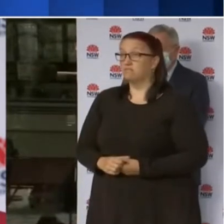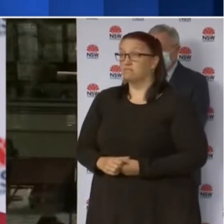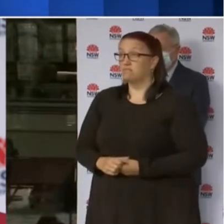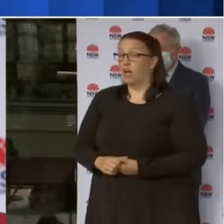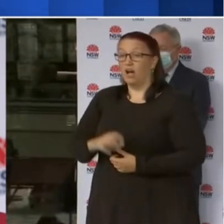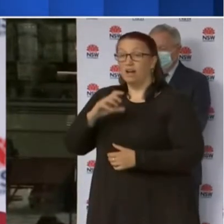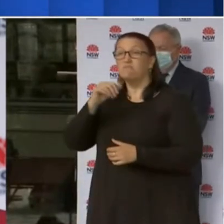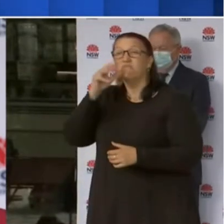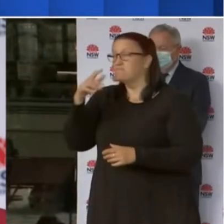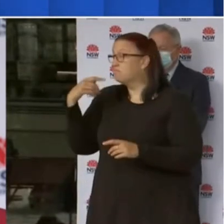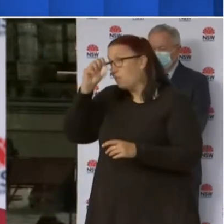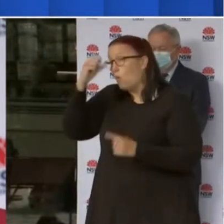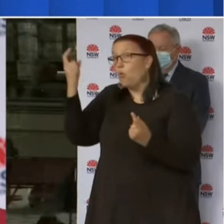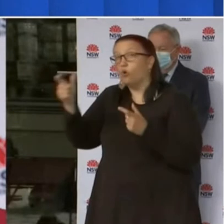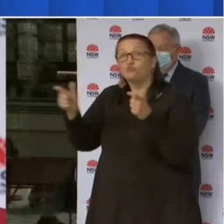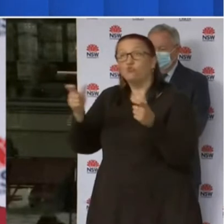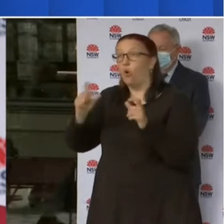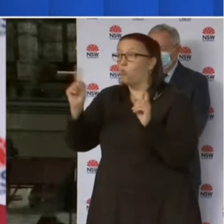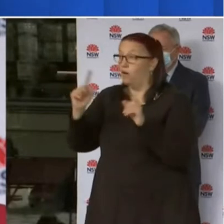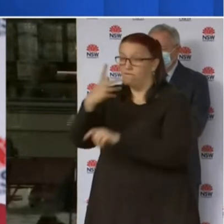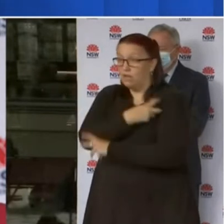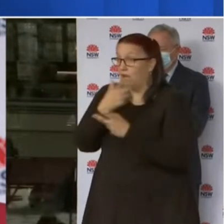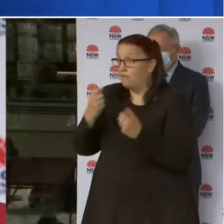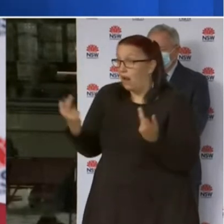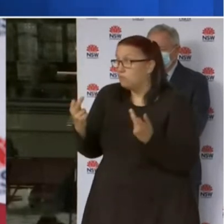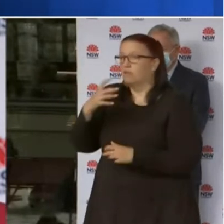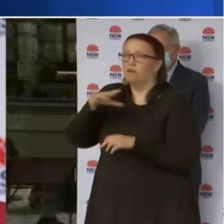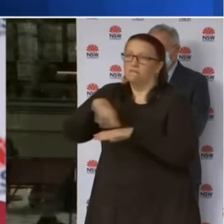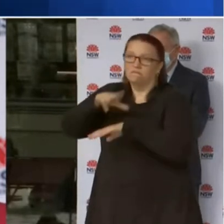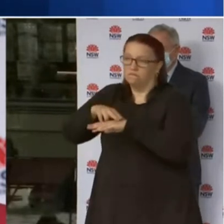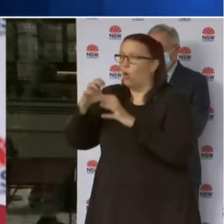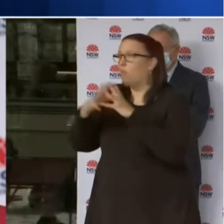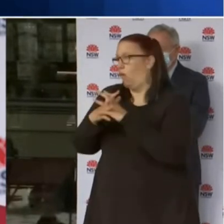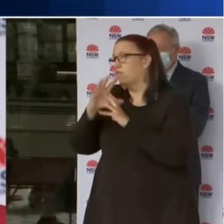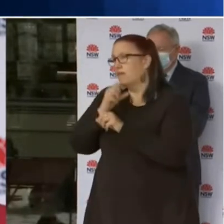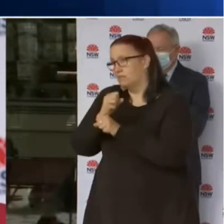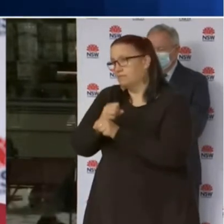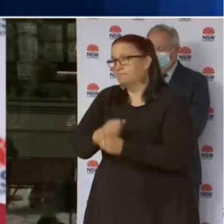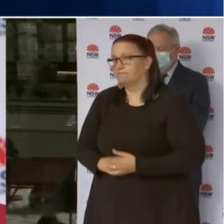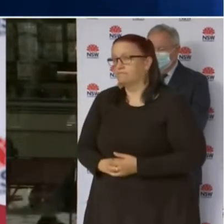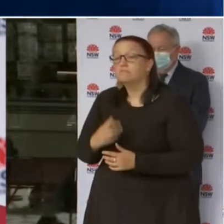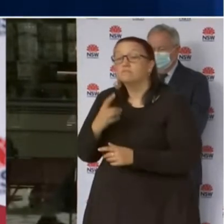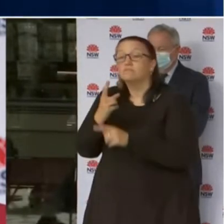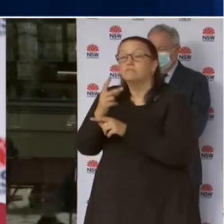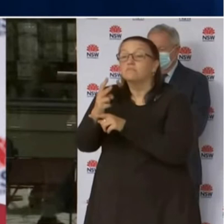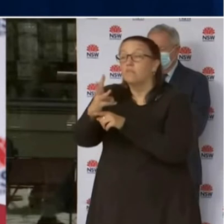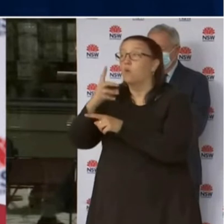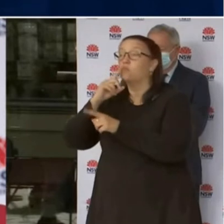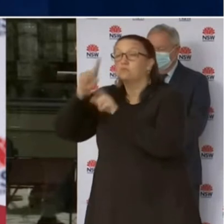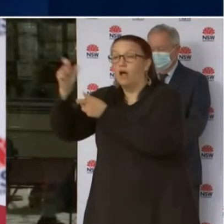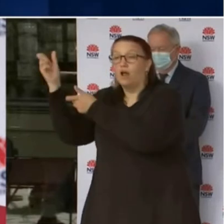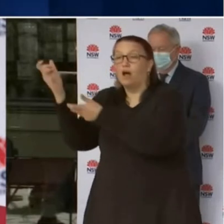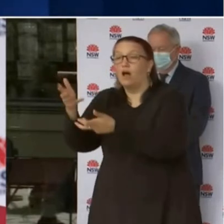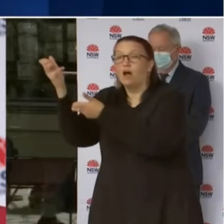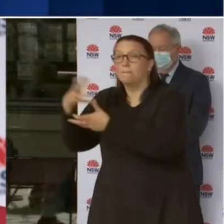upcoming periods and we know that the Commonwealth have also started to roll out Pfizer through